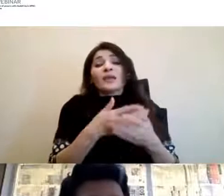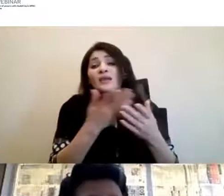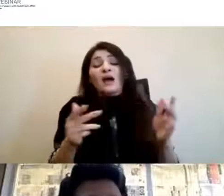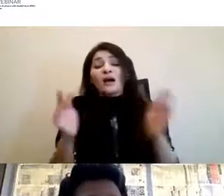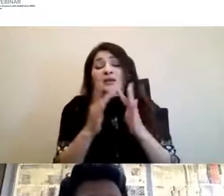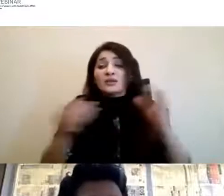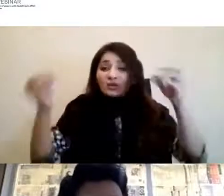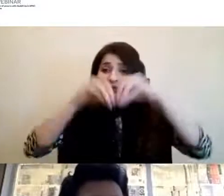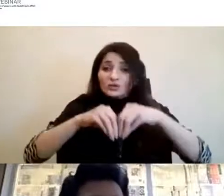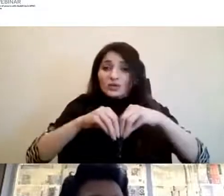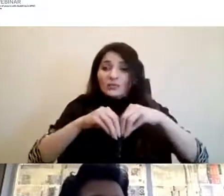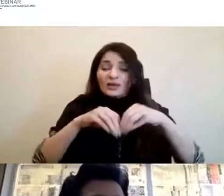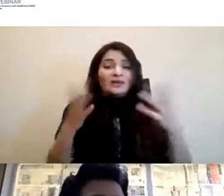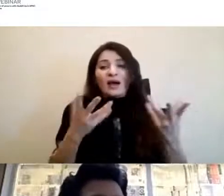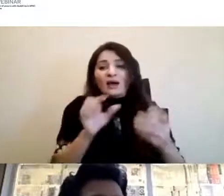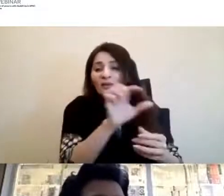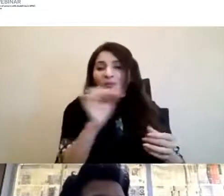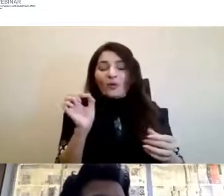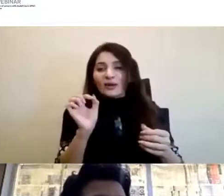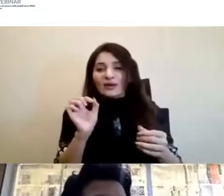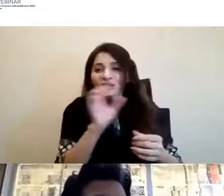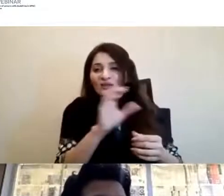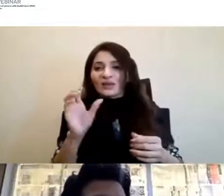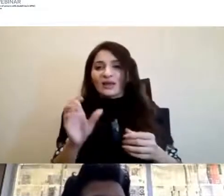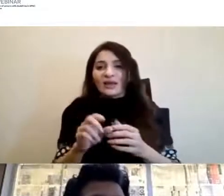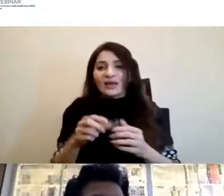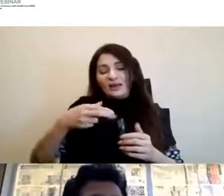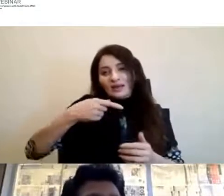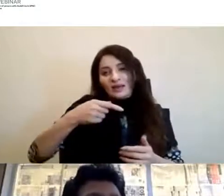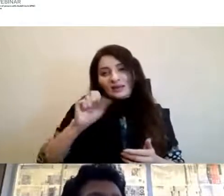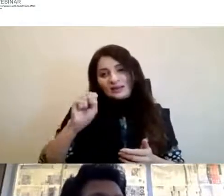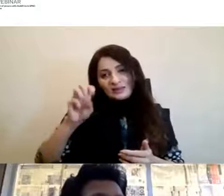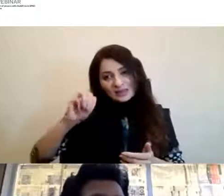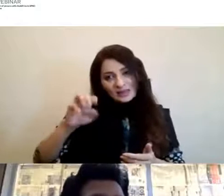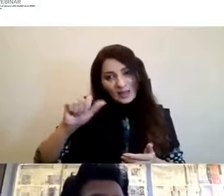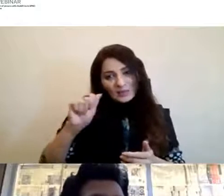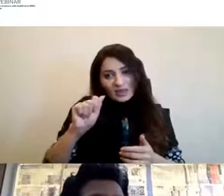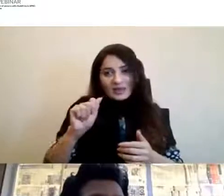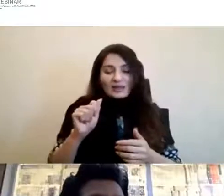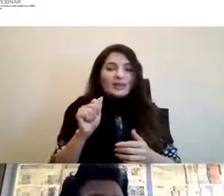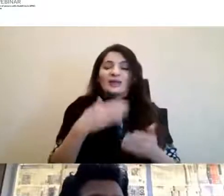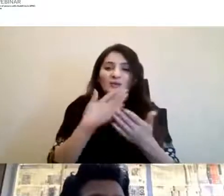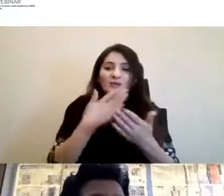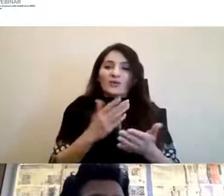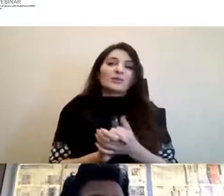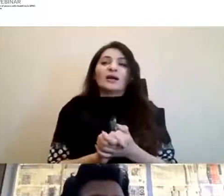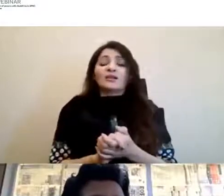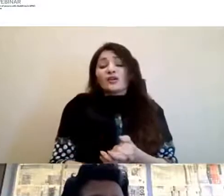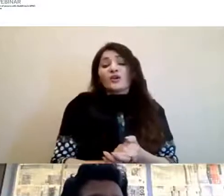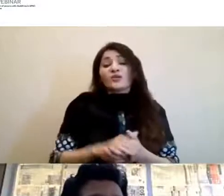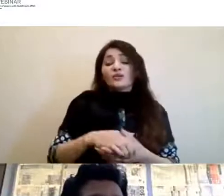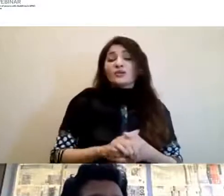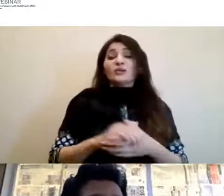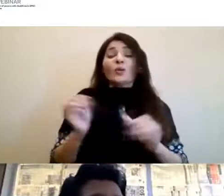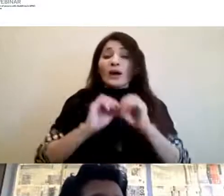date? Surely, first of all, thank you to GSM and Facebook for highlighting such an important issue on that particular day.